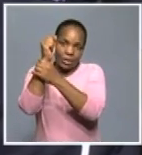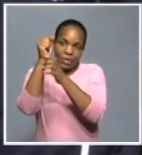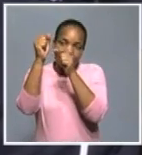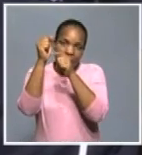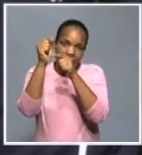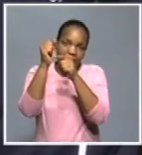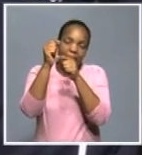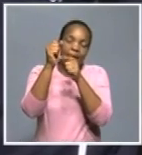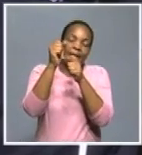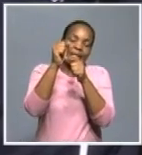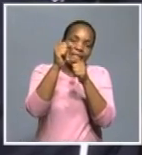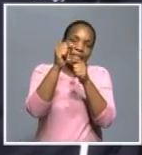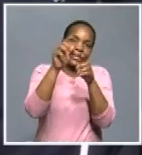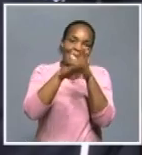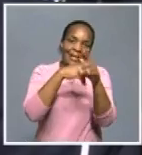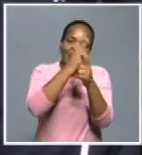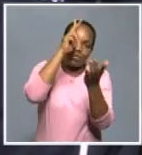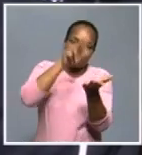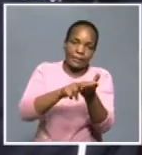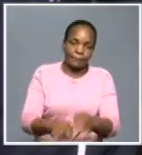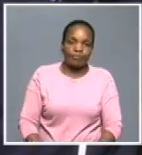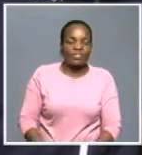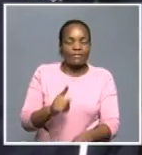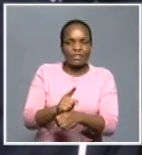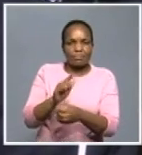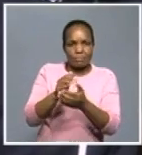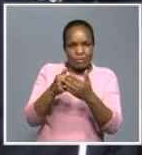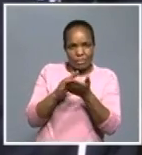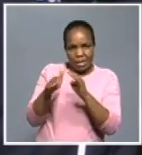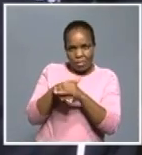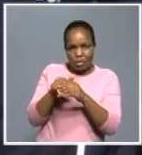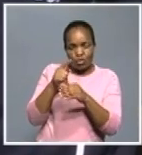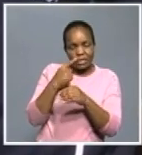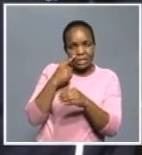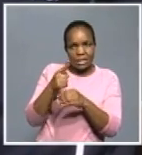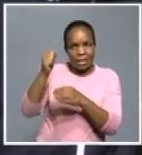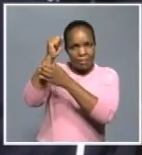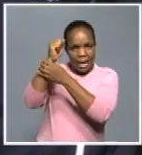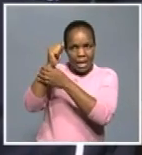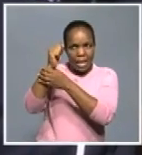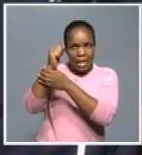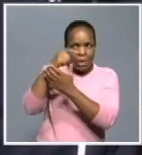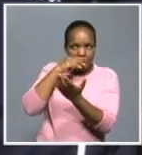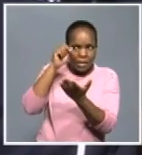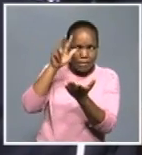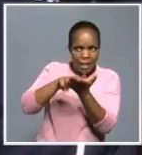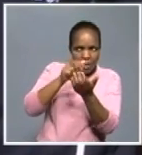for recognition. So a union must first be recognized for enable the